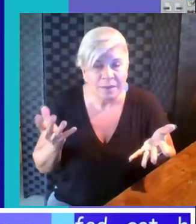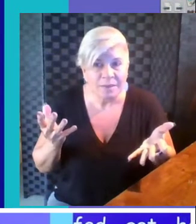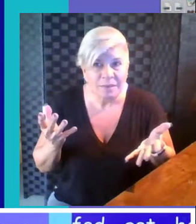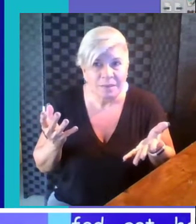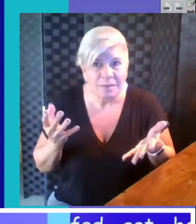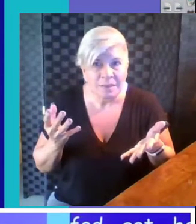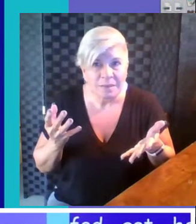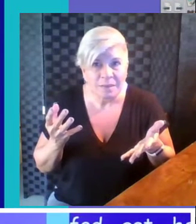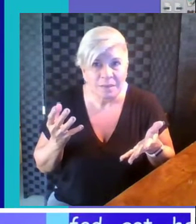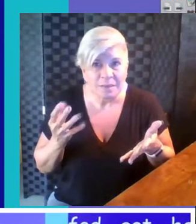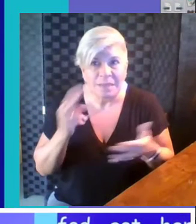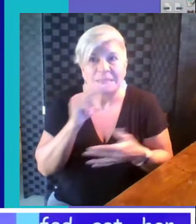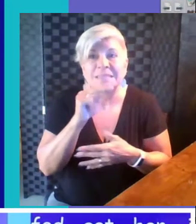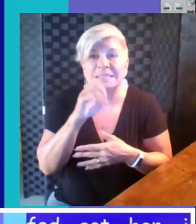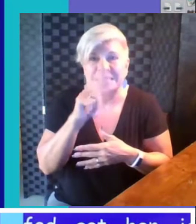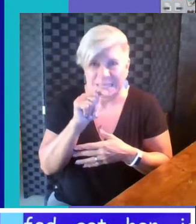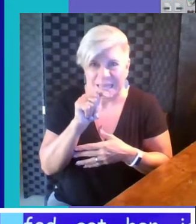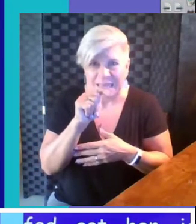Did you find it?